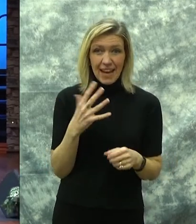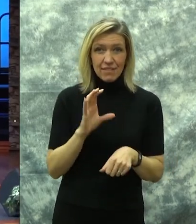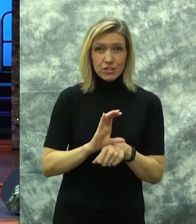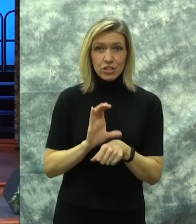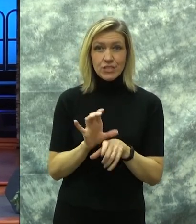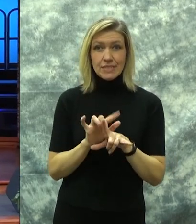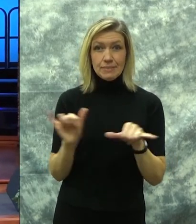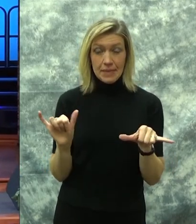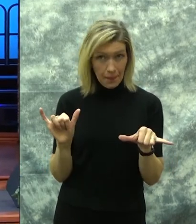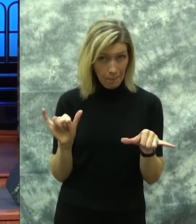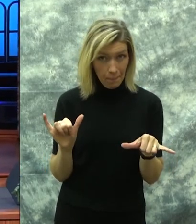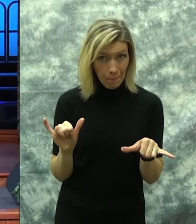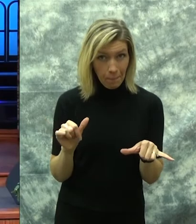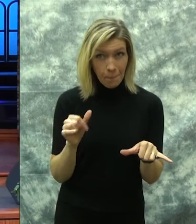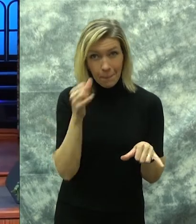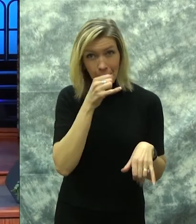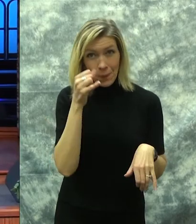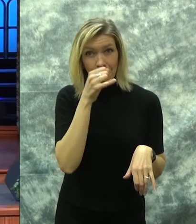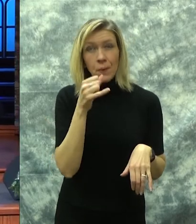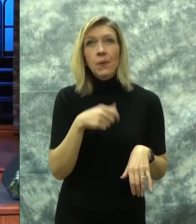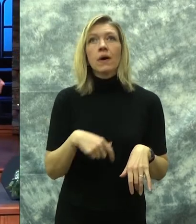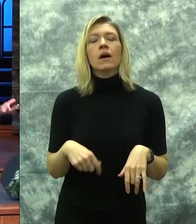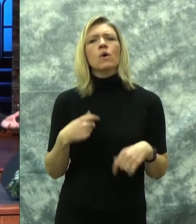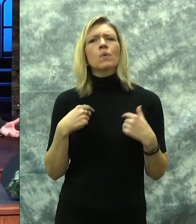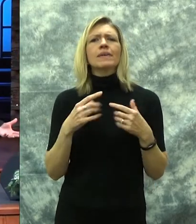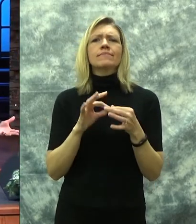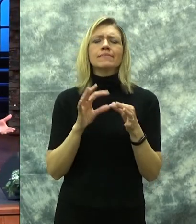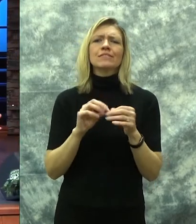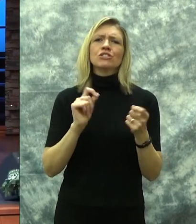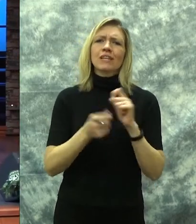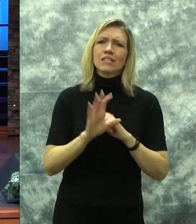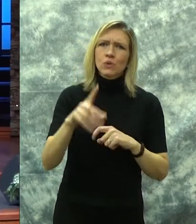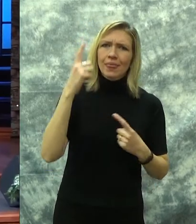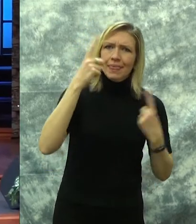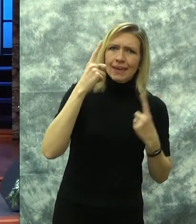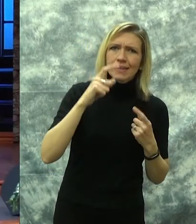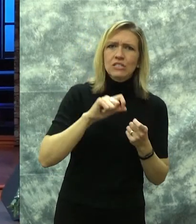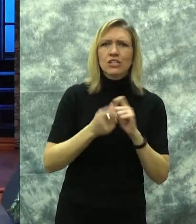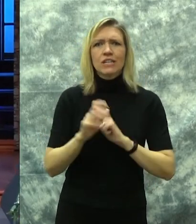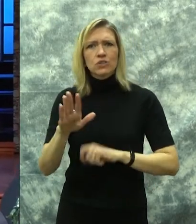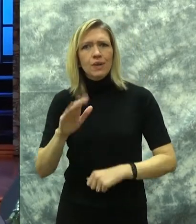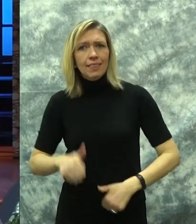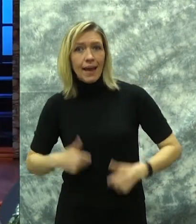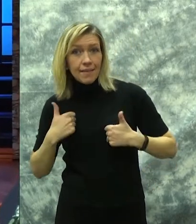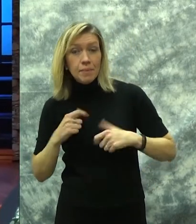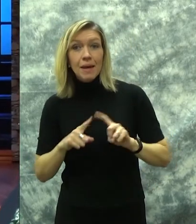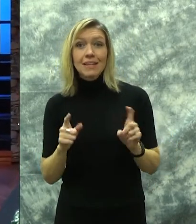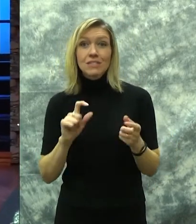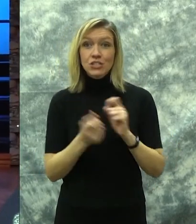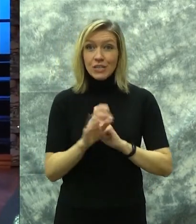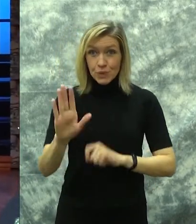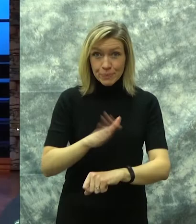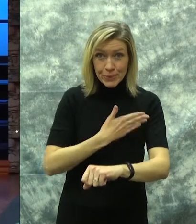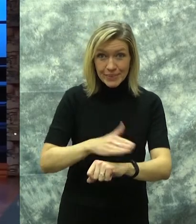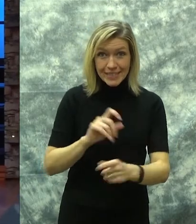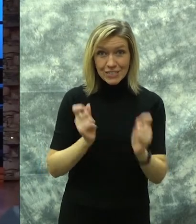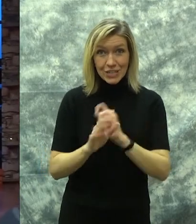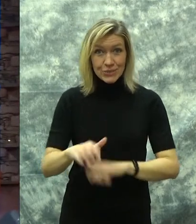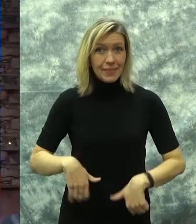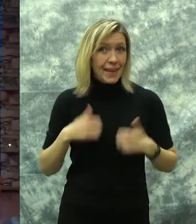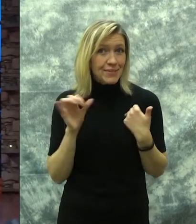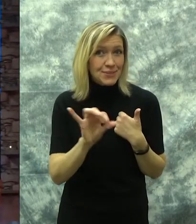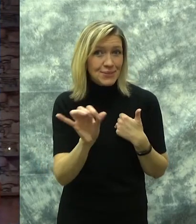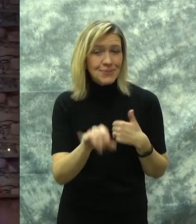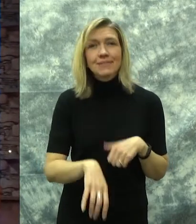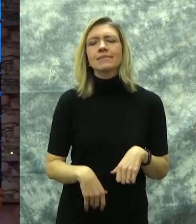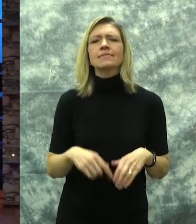Thank you. And we say change your thinking, change your life, but change your music, change your life too. And we're talking intentions today. And I love one of